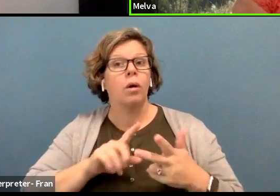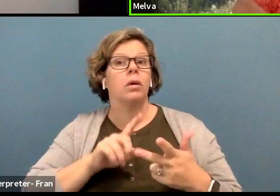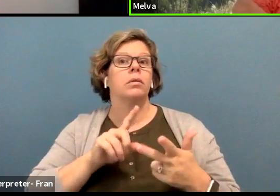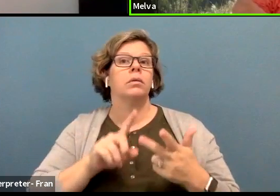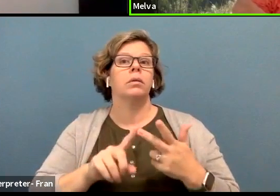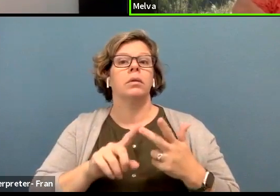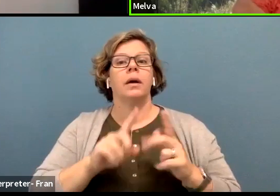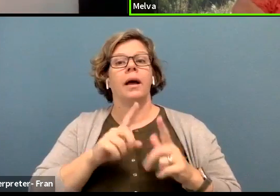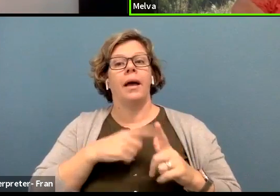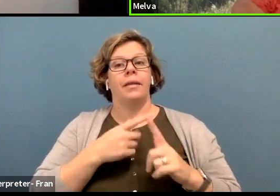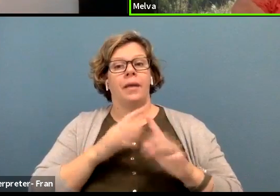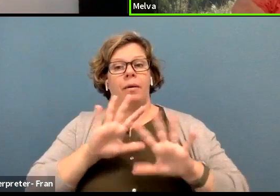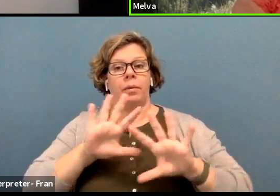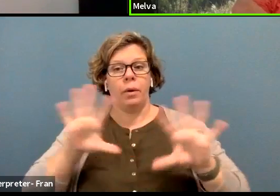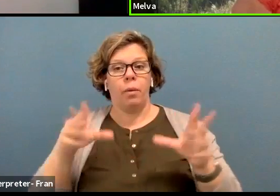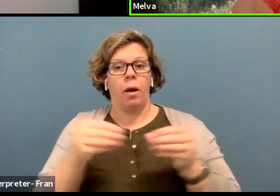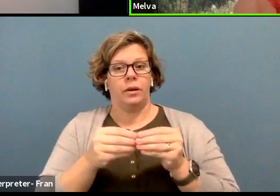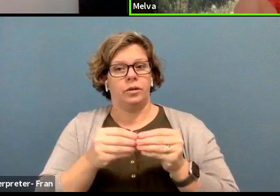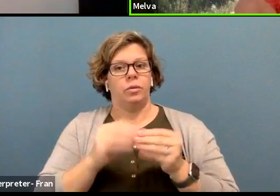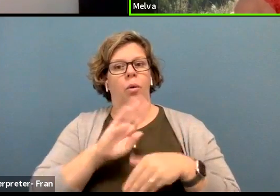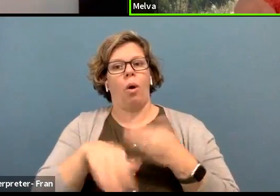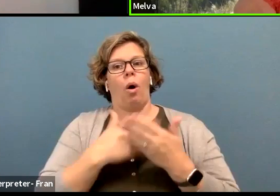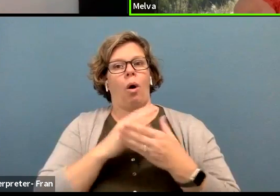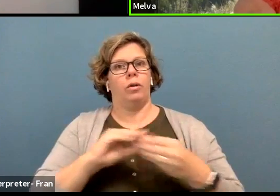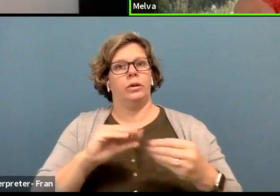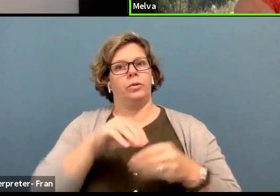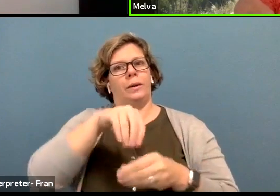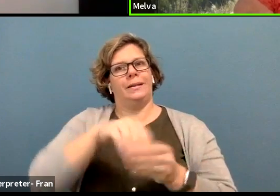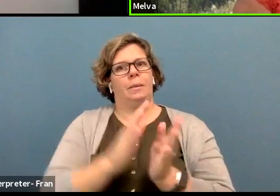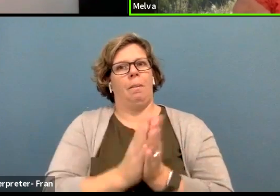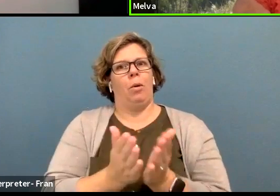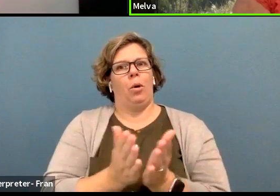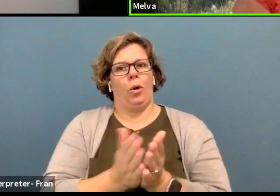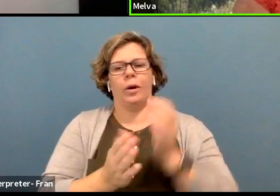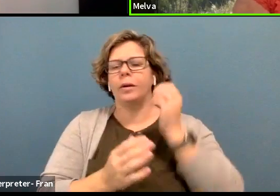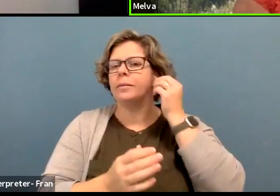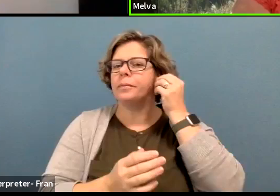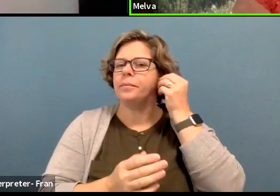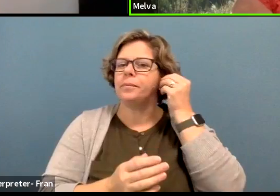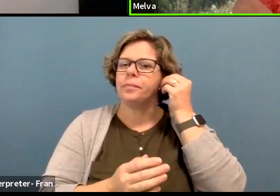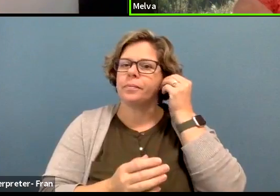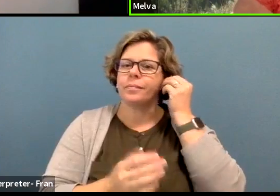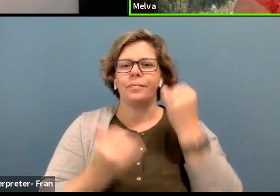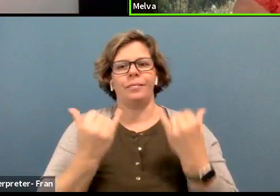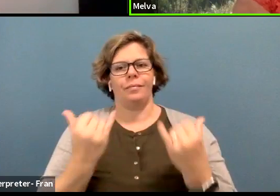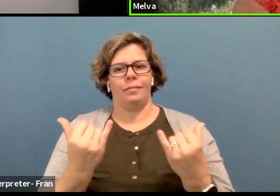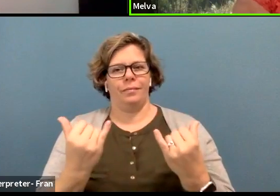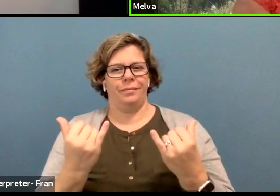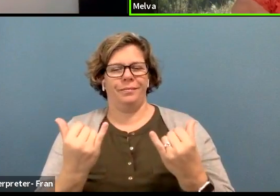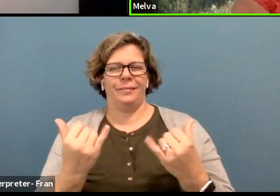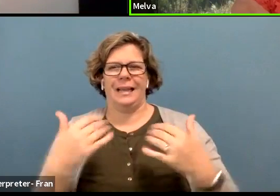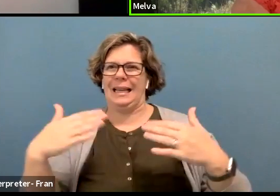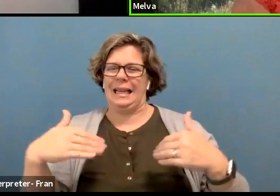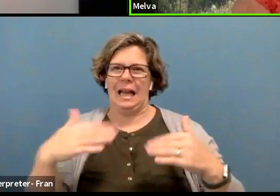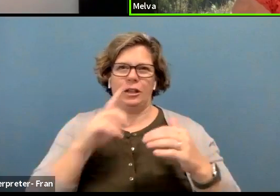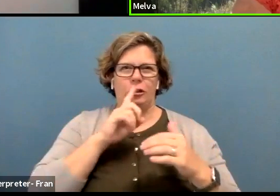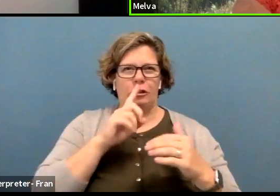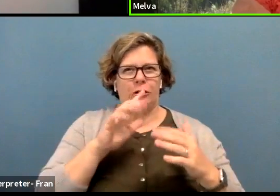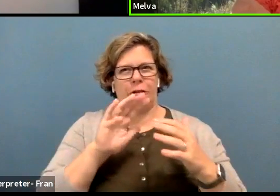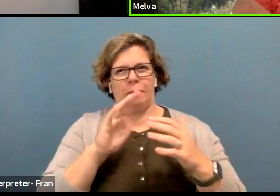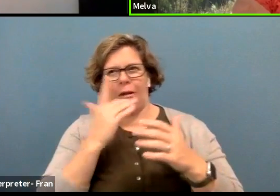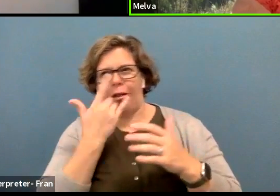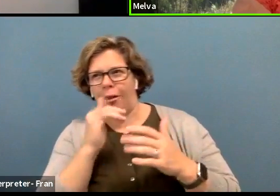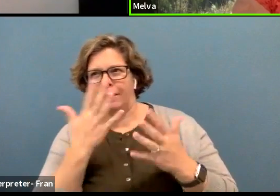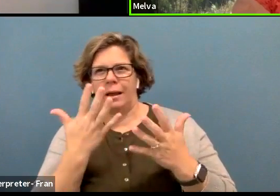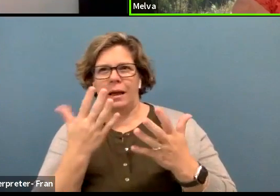we'd like to put this in a book form. Right now, we're not quite sure how, if we're going to